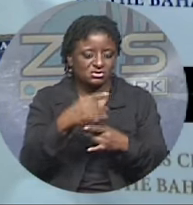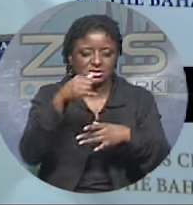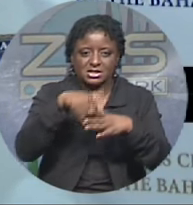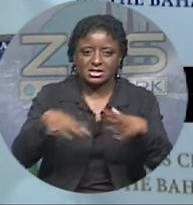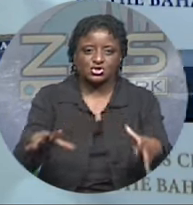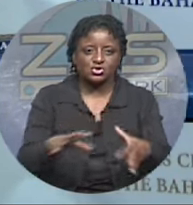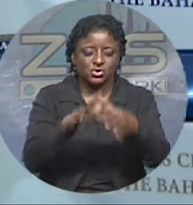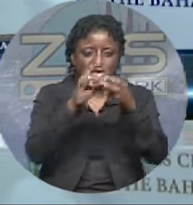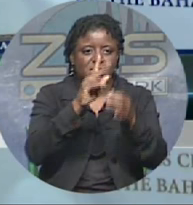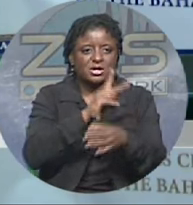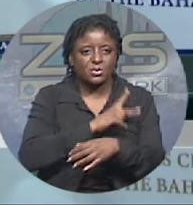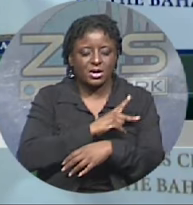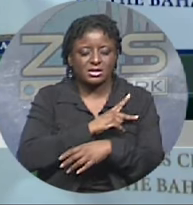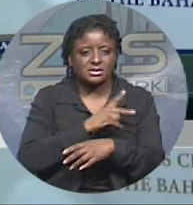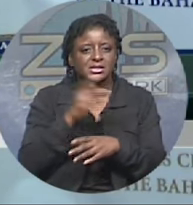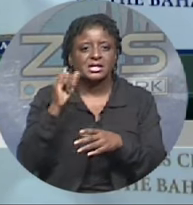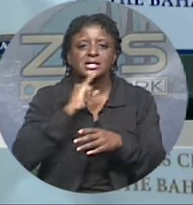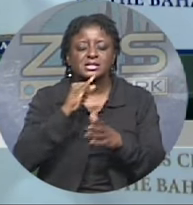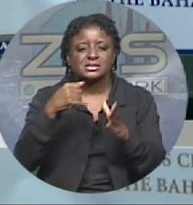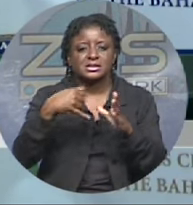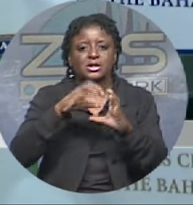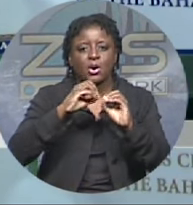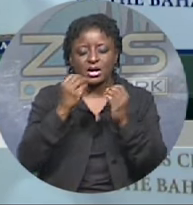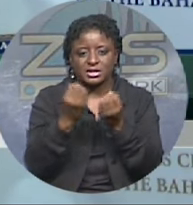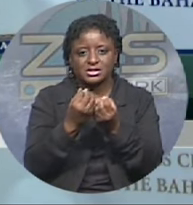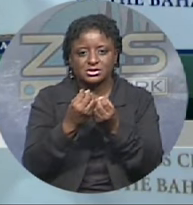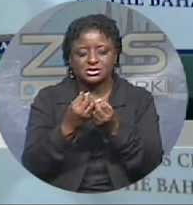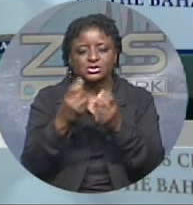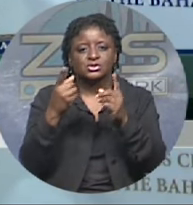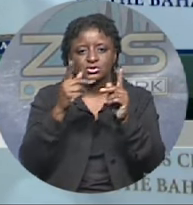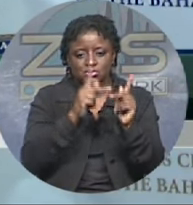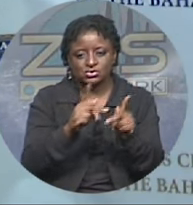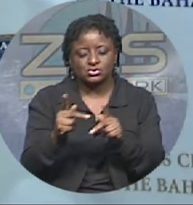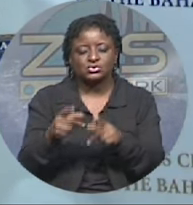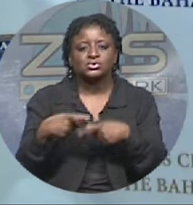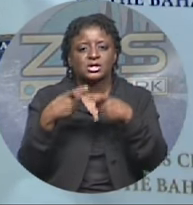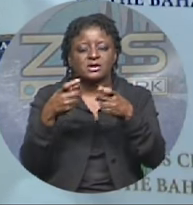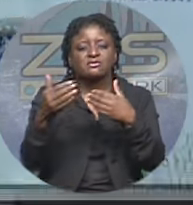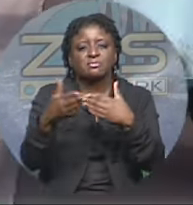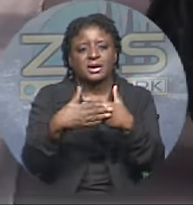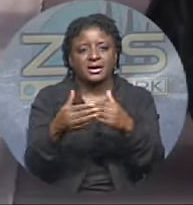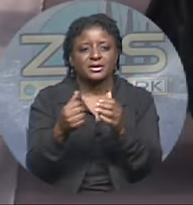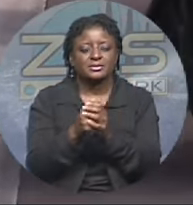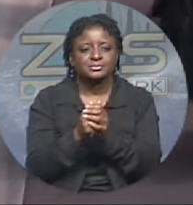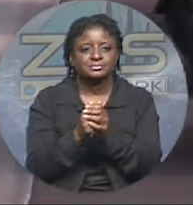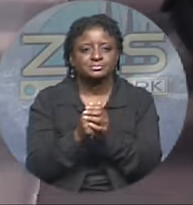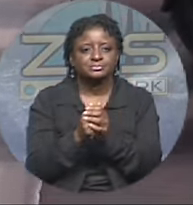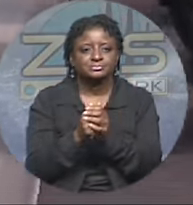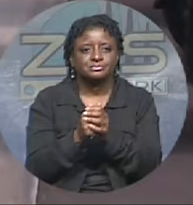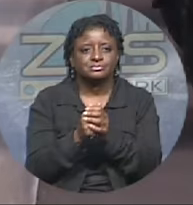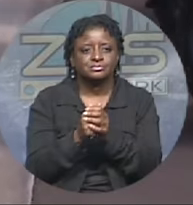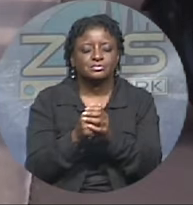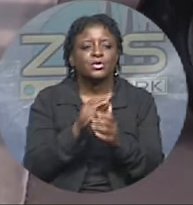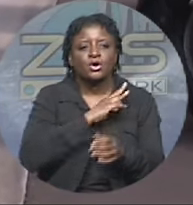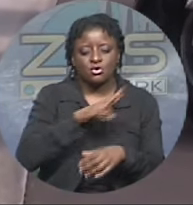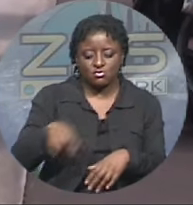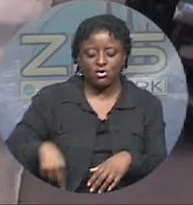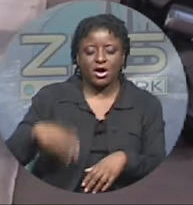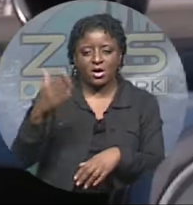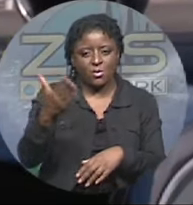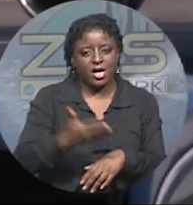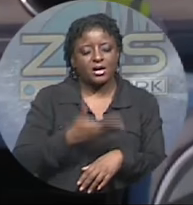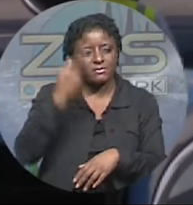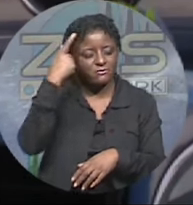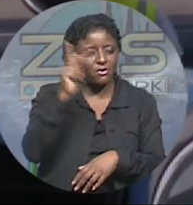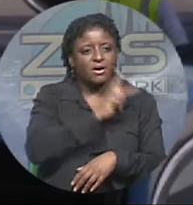organization determined to give back. Jimenita Swain, ZNS Network News. A royal welcome for a